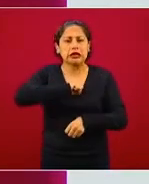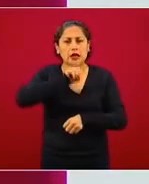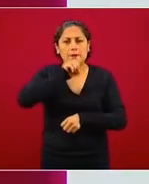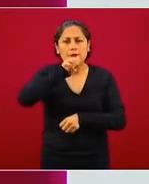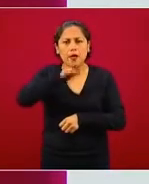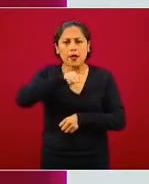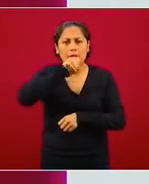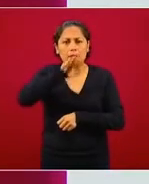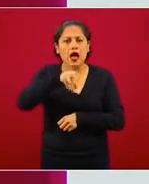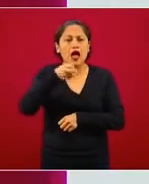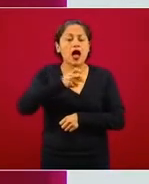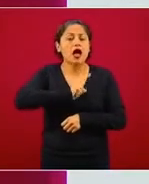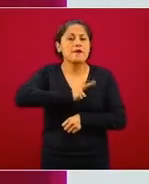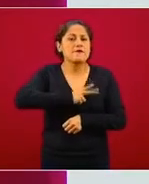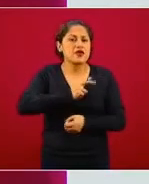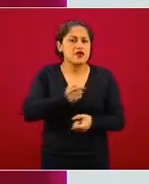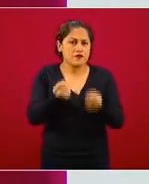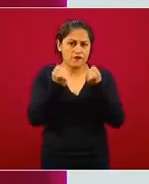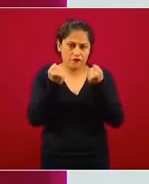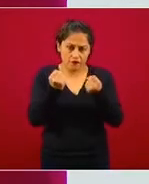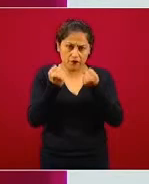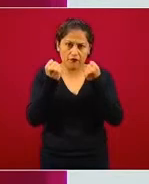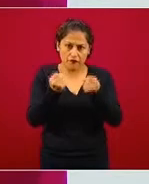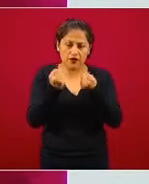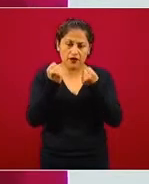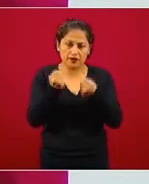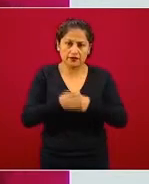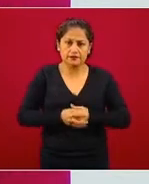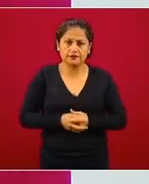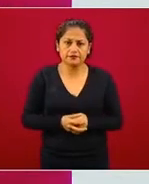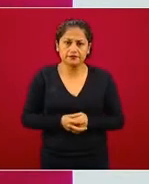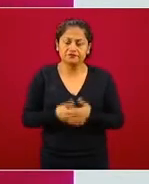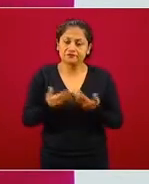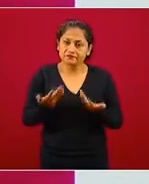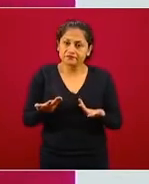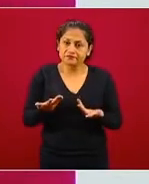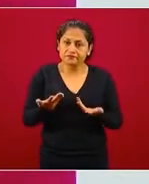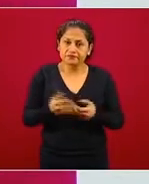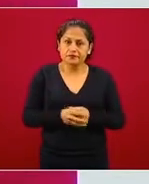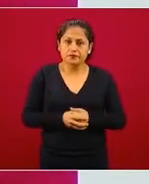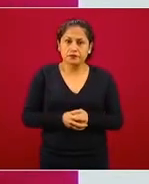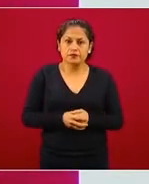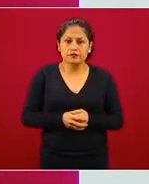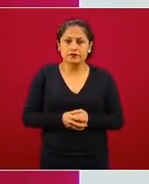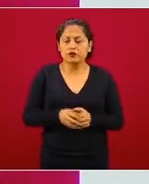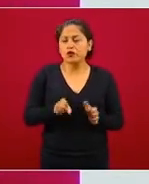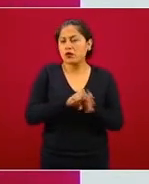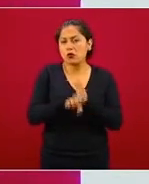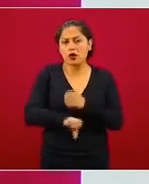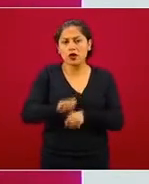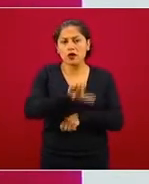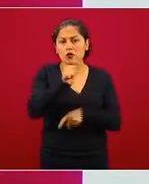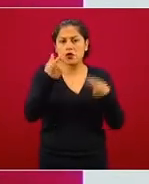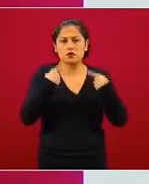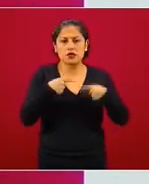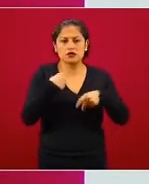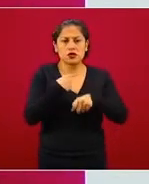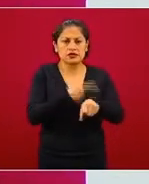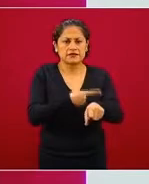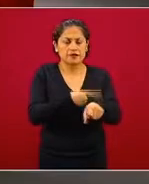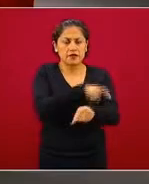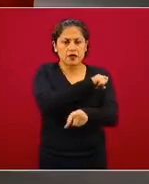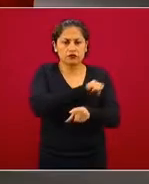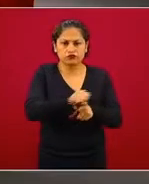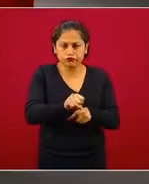healthcare workers, and they're in hospital and clinical situations, and they are at such a high risk